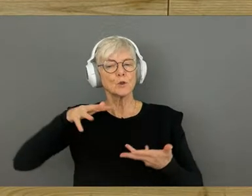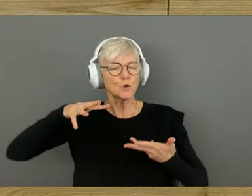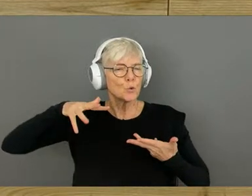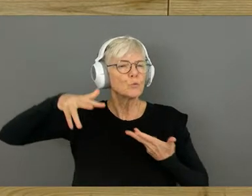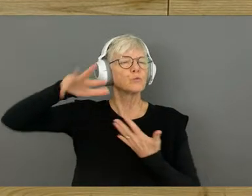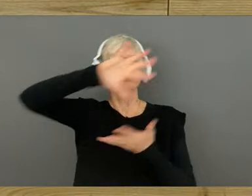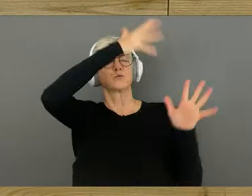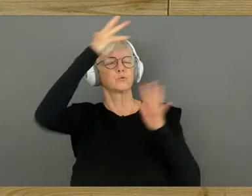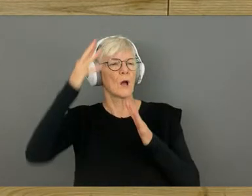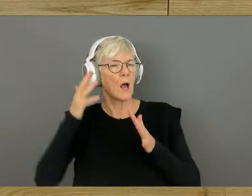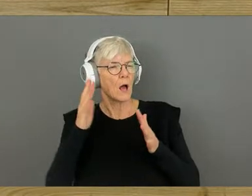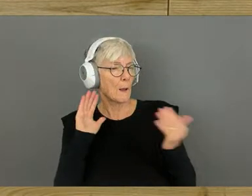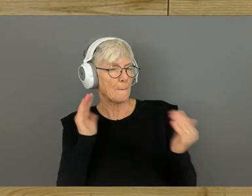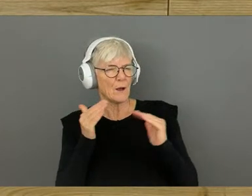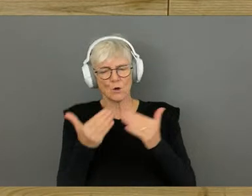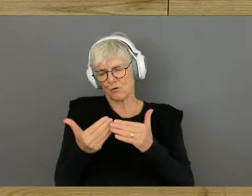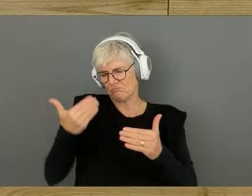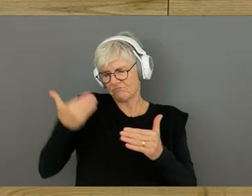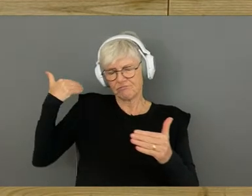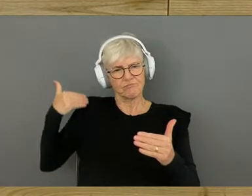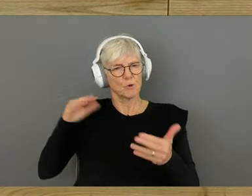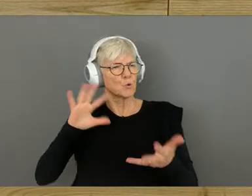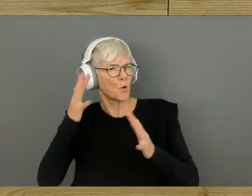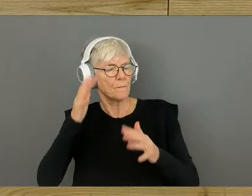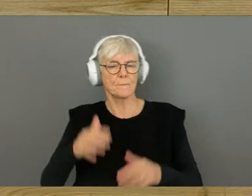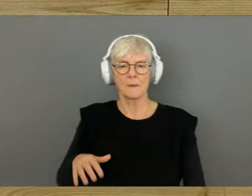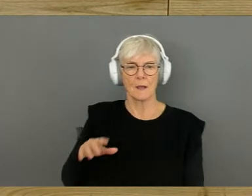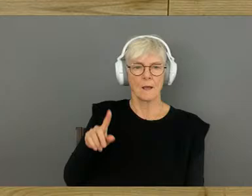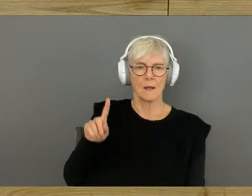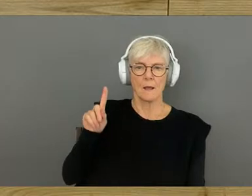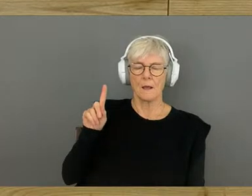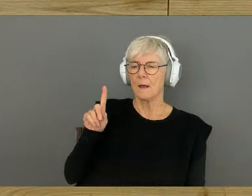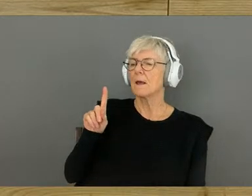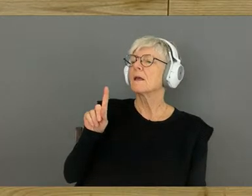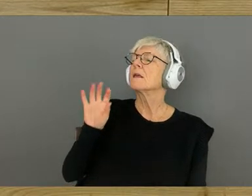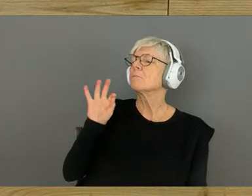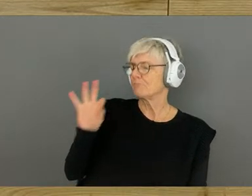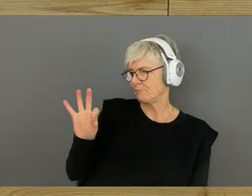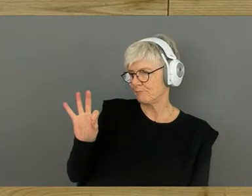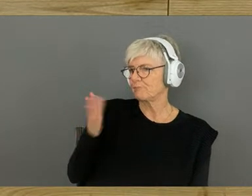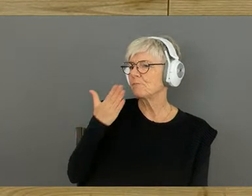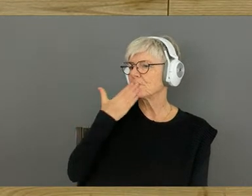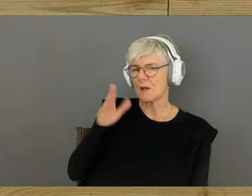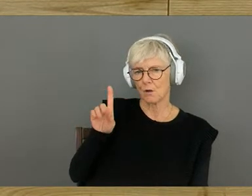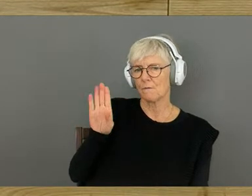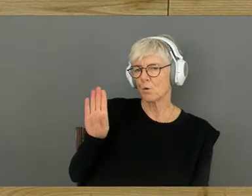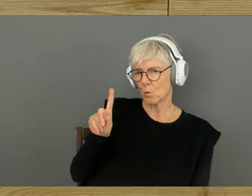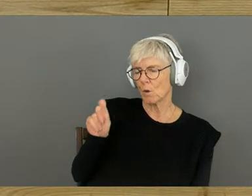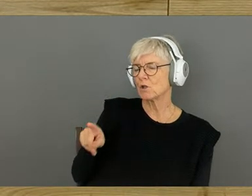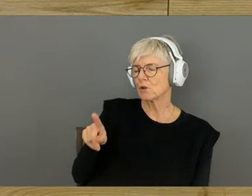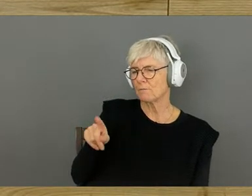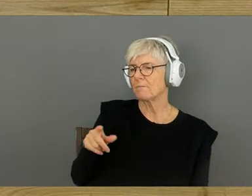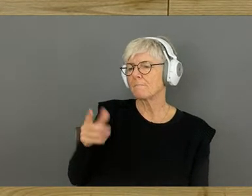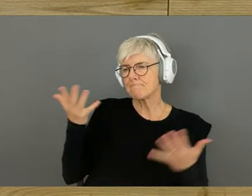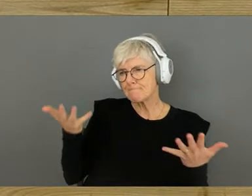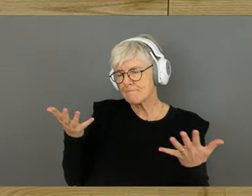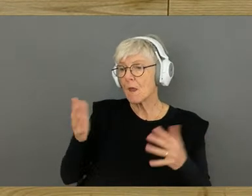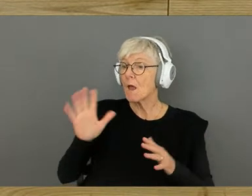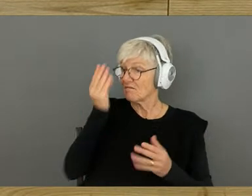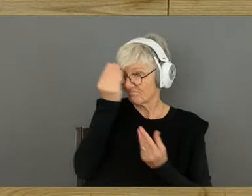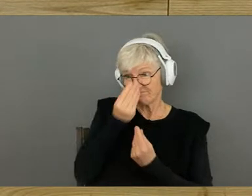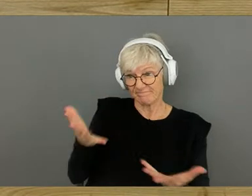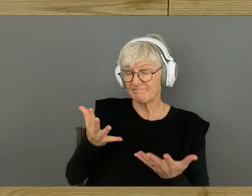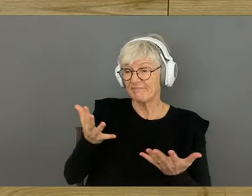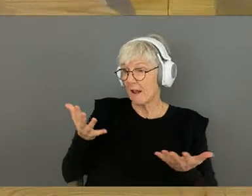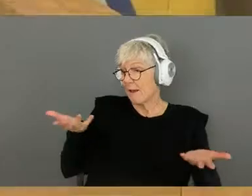Brunswick? Well, thank you for the question. And I think, well, anecdotally, many of us look at this, and